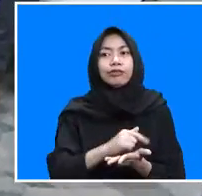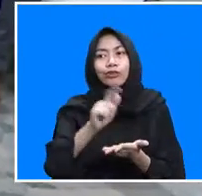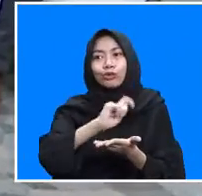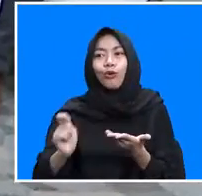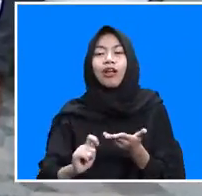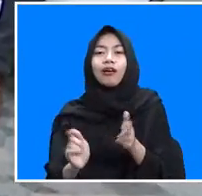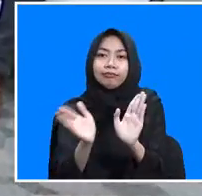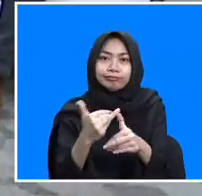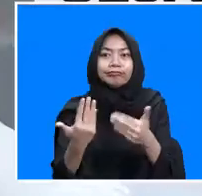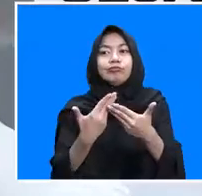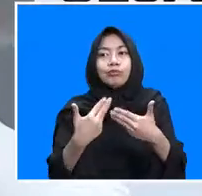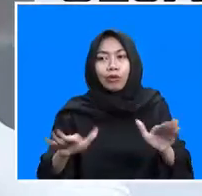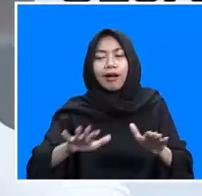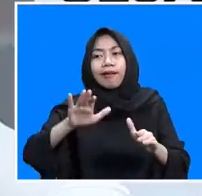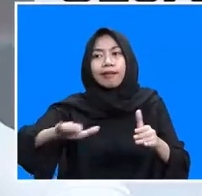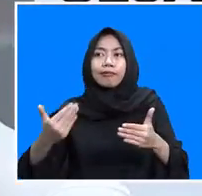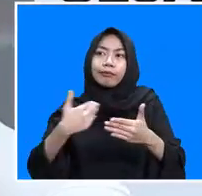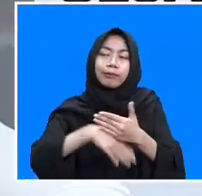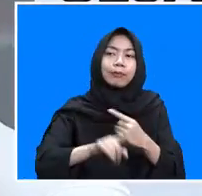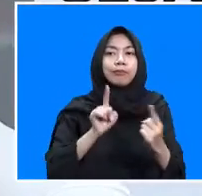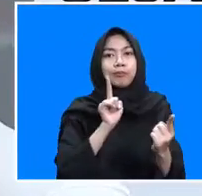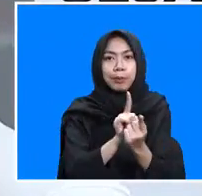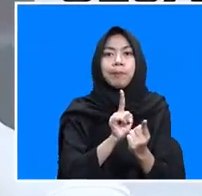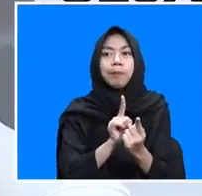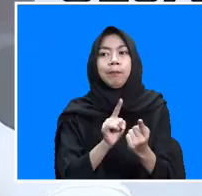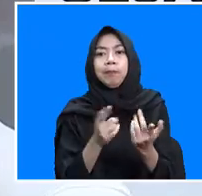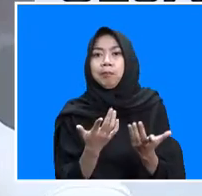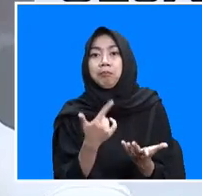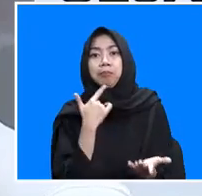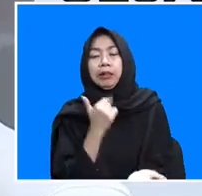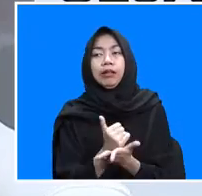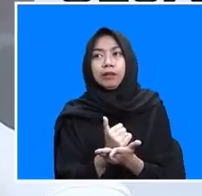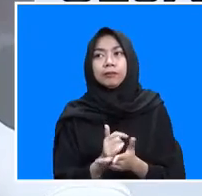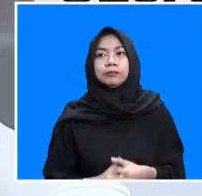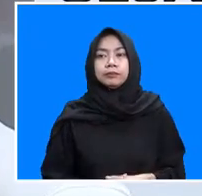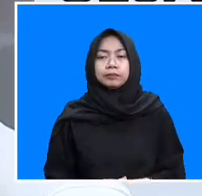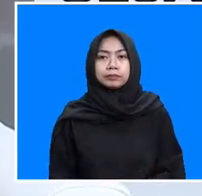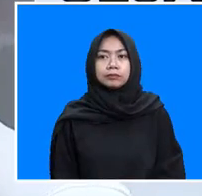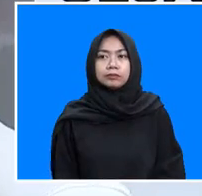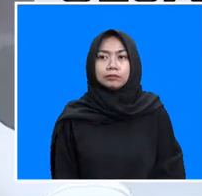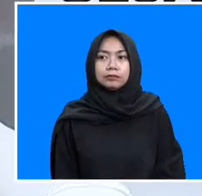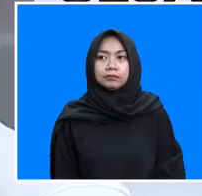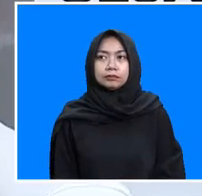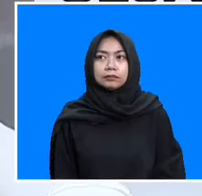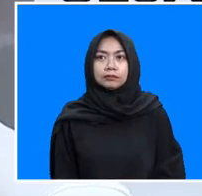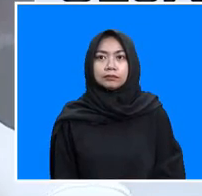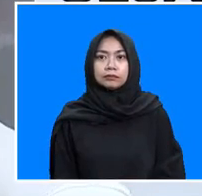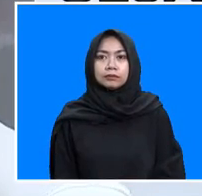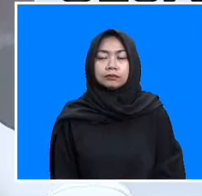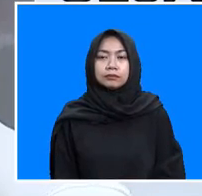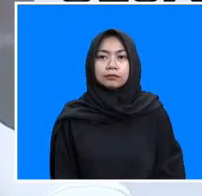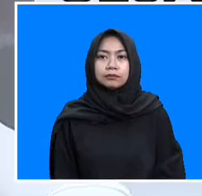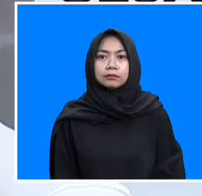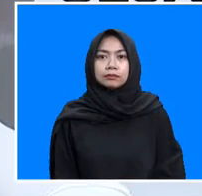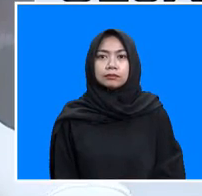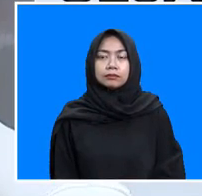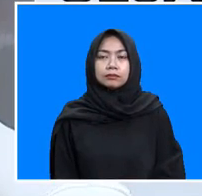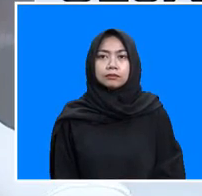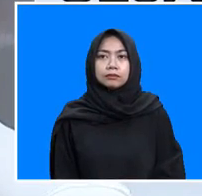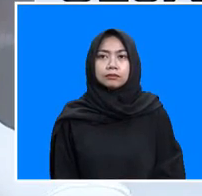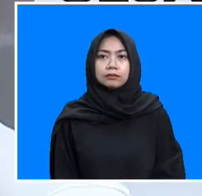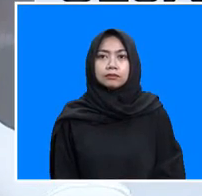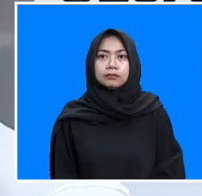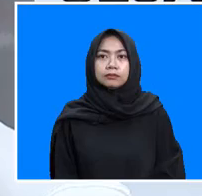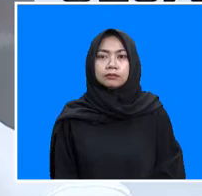face-to-face learning is. And, you know, one thing I will say is that particularly for